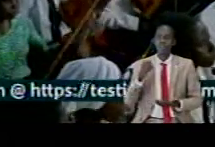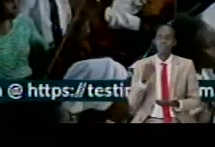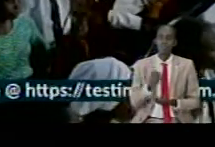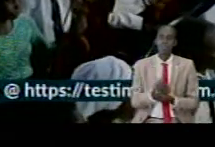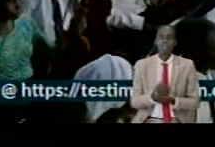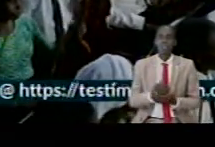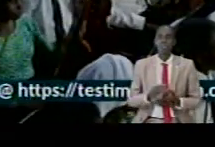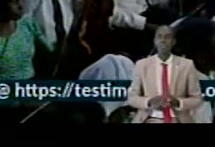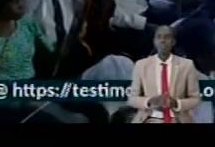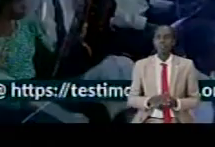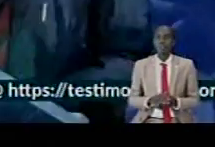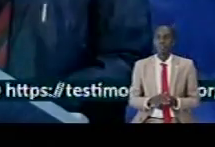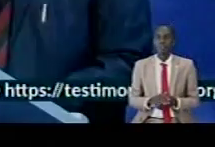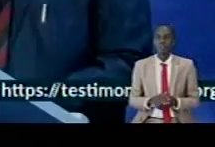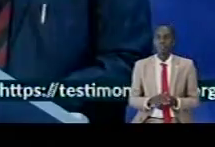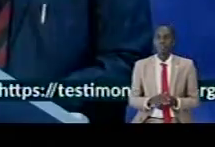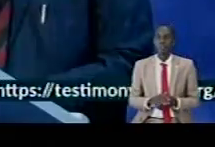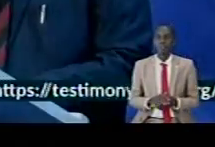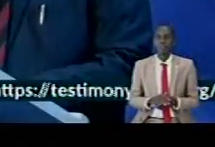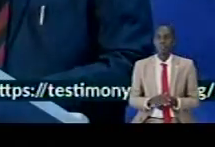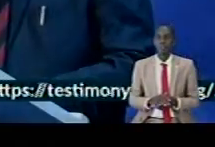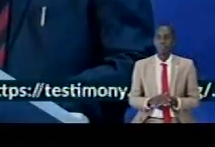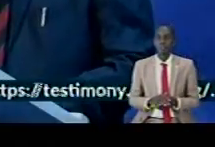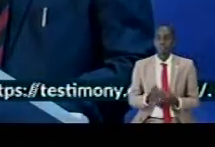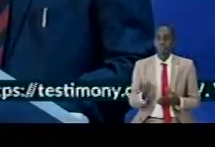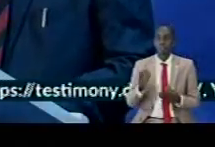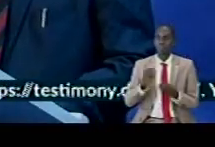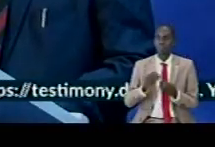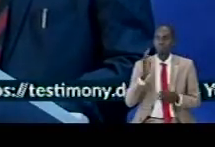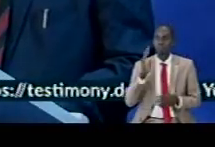Amen. We listen to the next testifier.